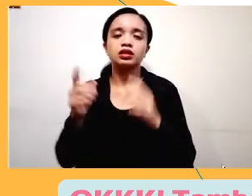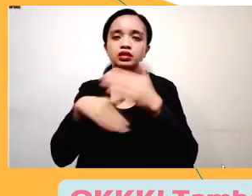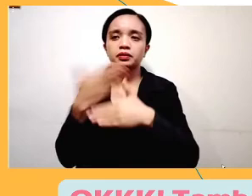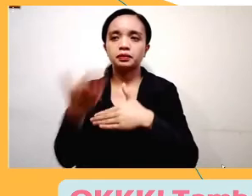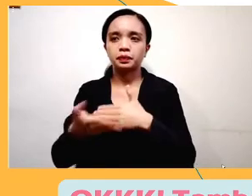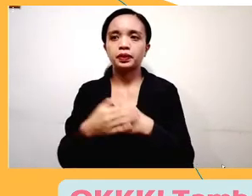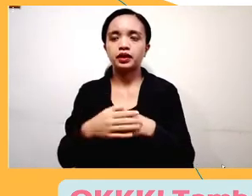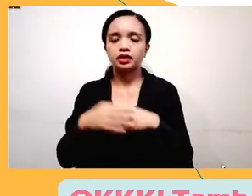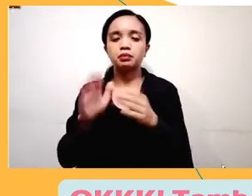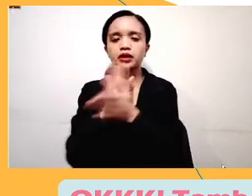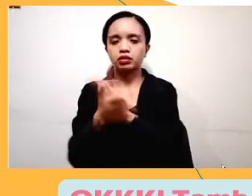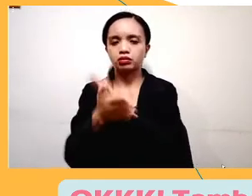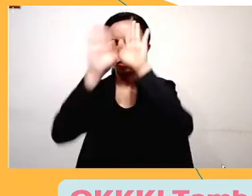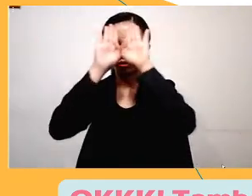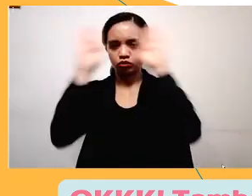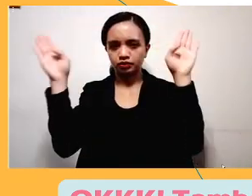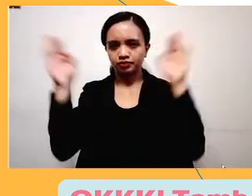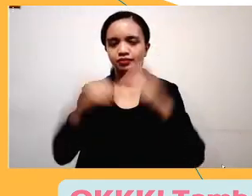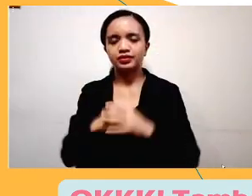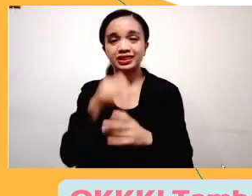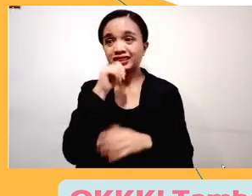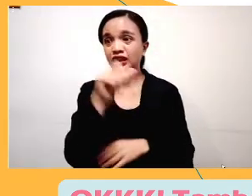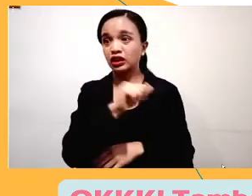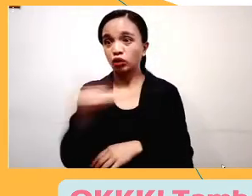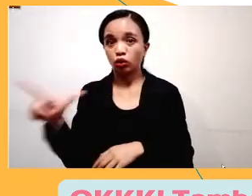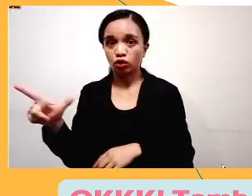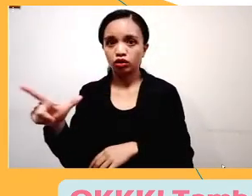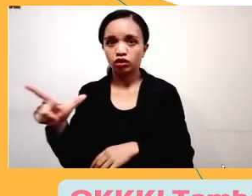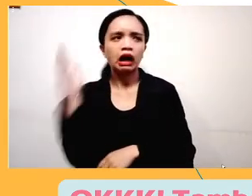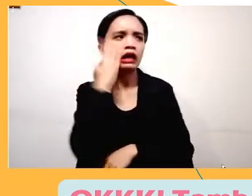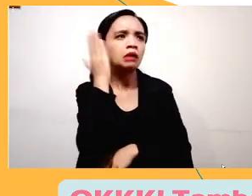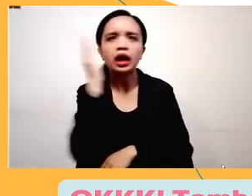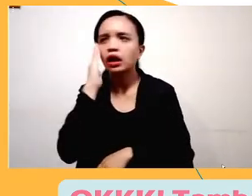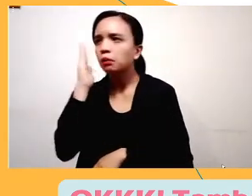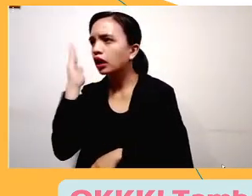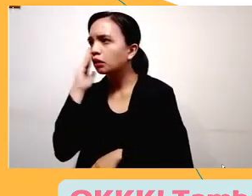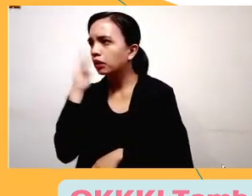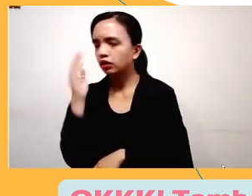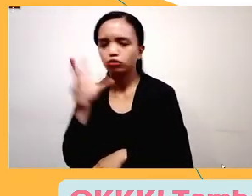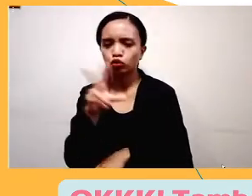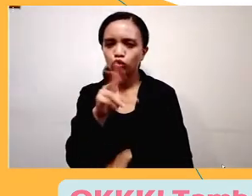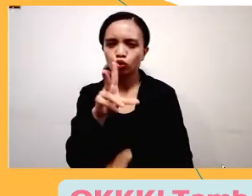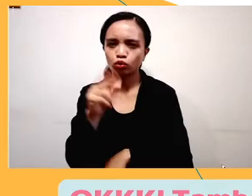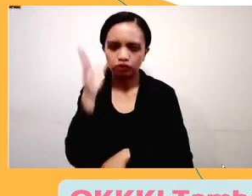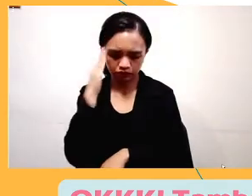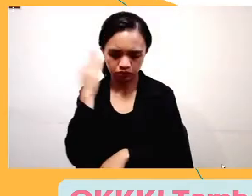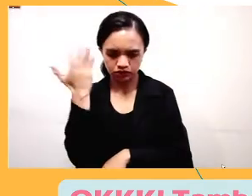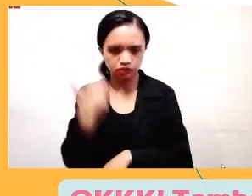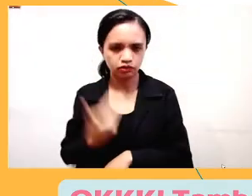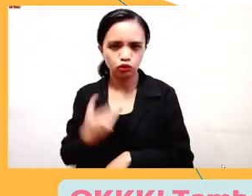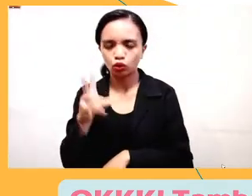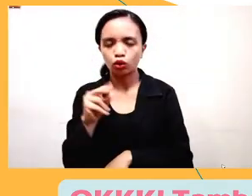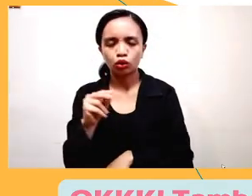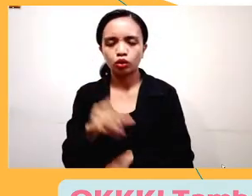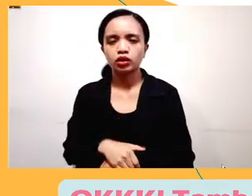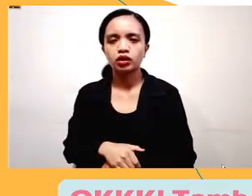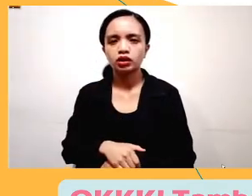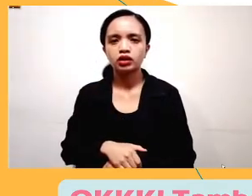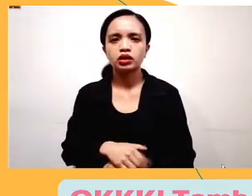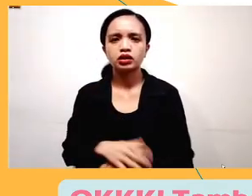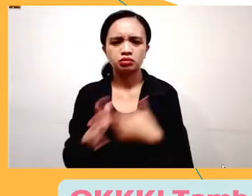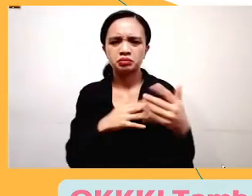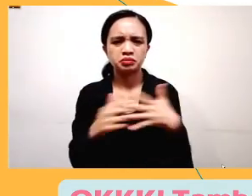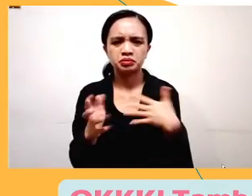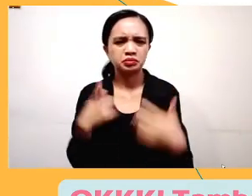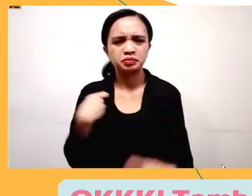open. Because hindi lahat alam mo tungkol din sa sarili mo. And therefore, when others say something, kahit masakit, yung pagkasabi